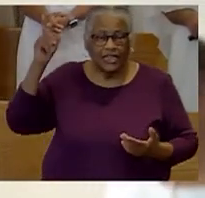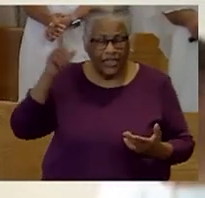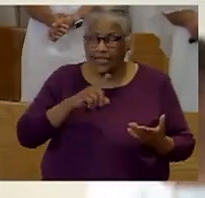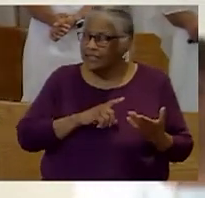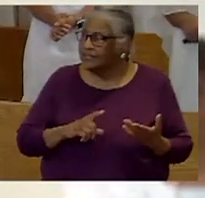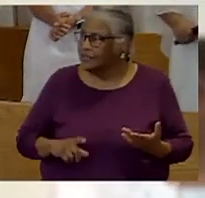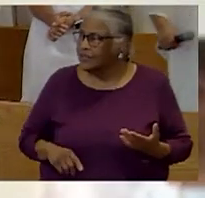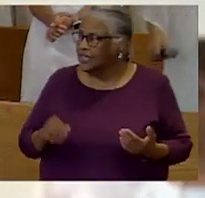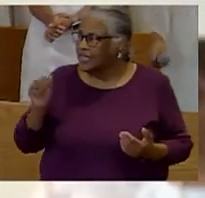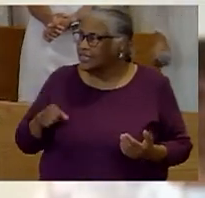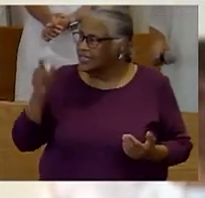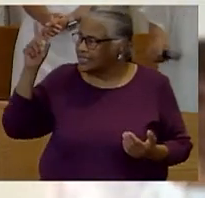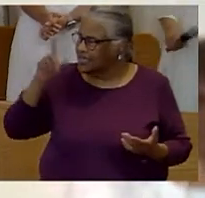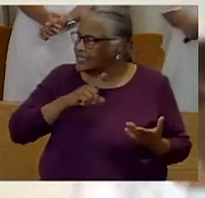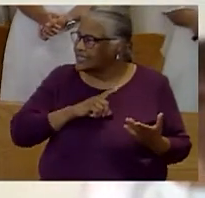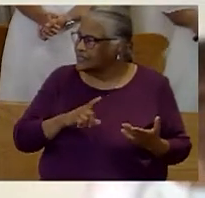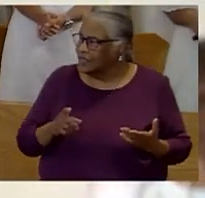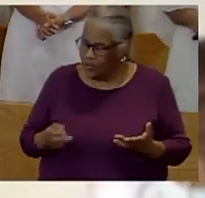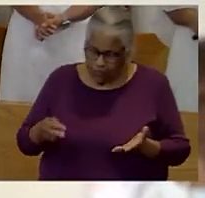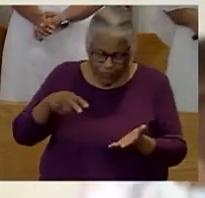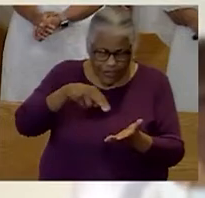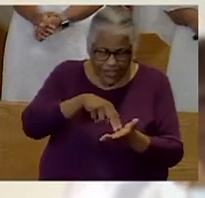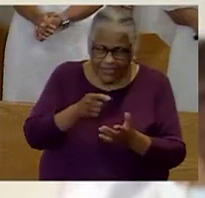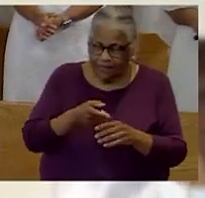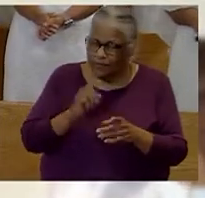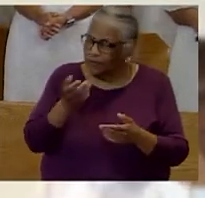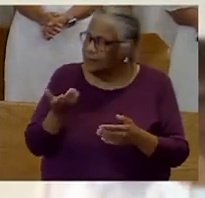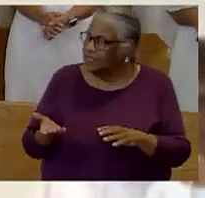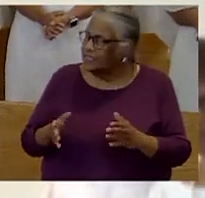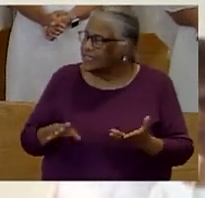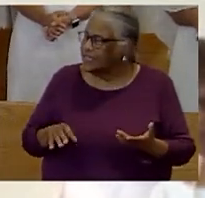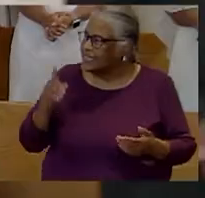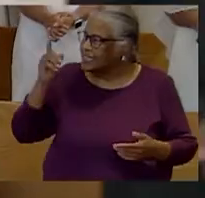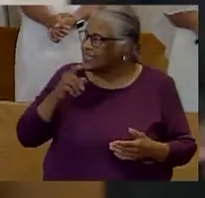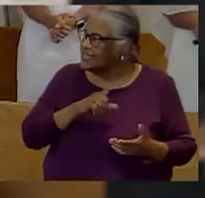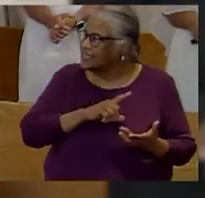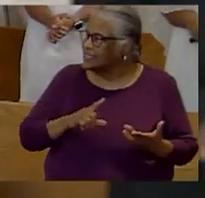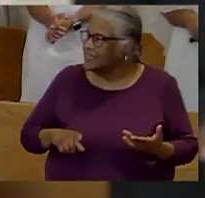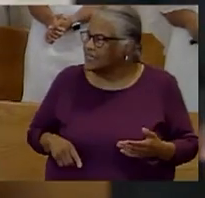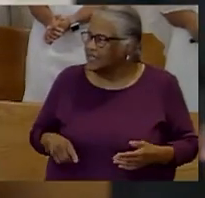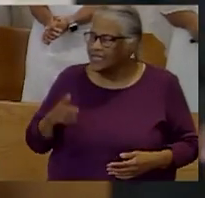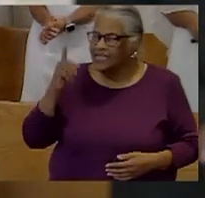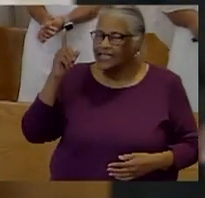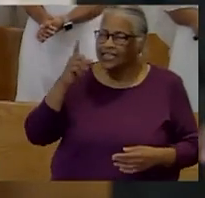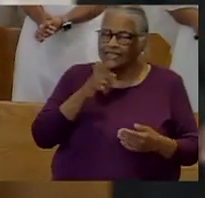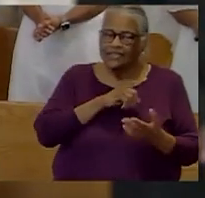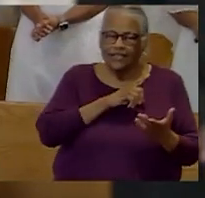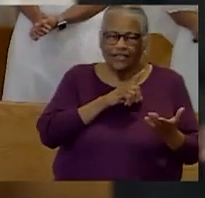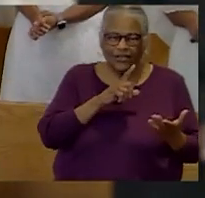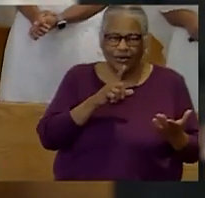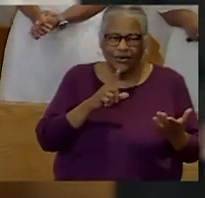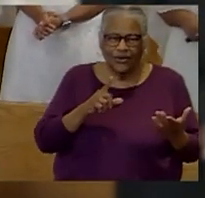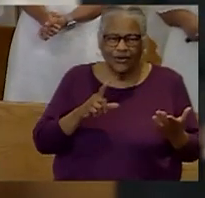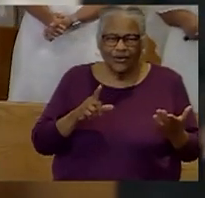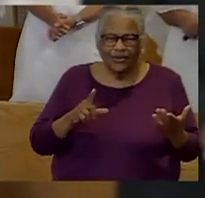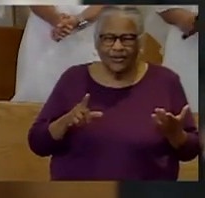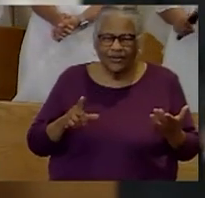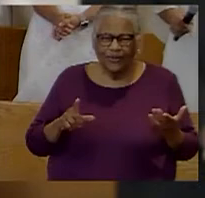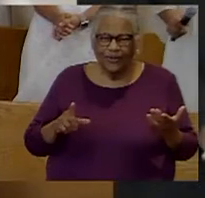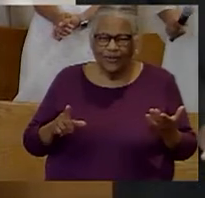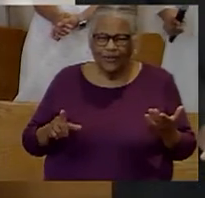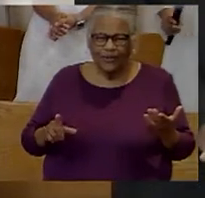Lord. Yes, he is risen from the dead. He is Lord. He is